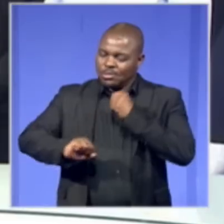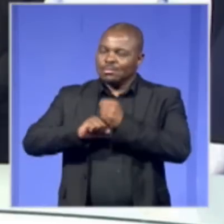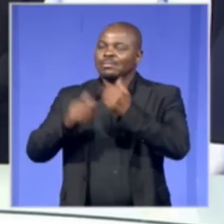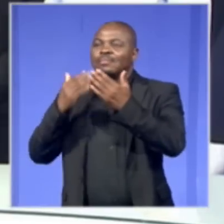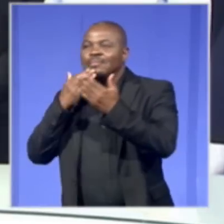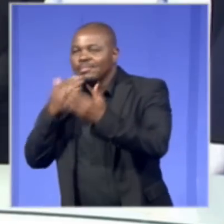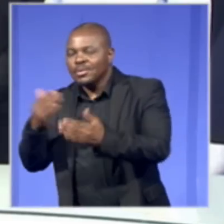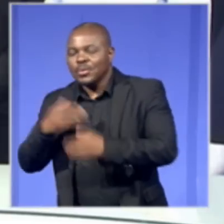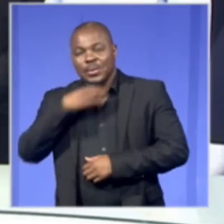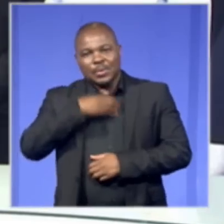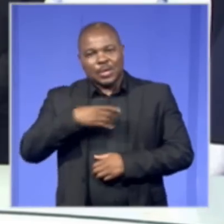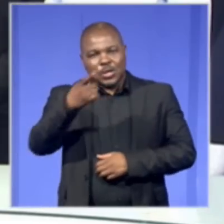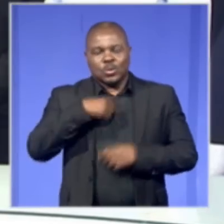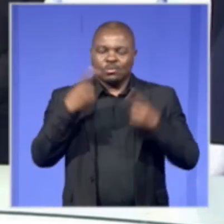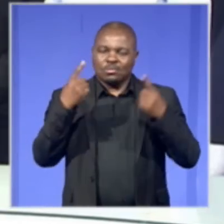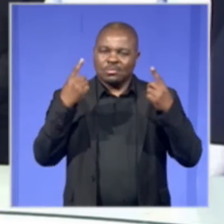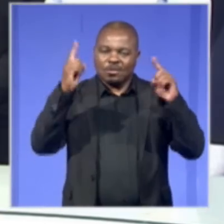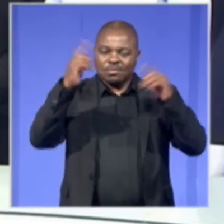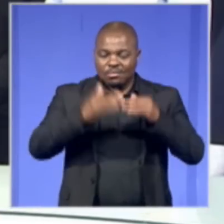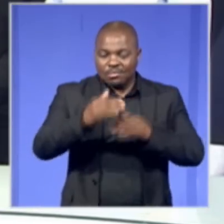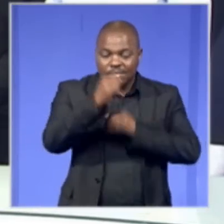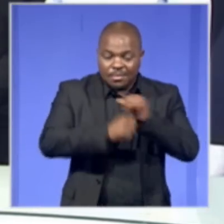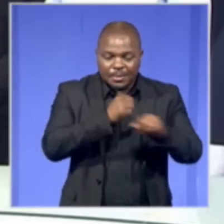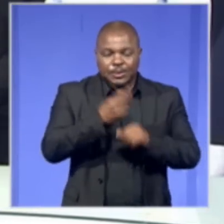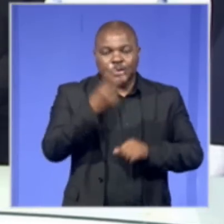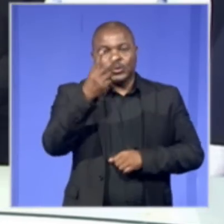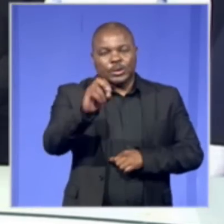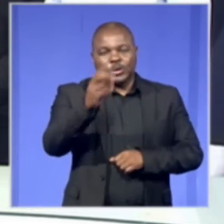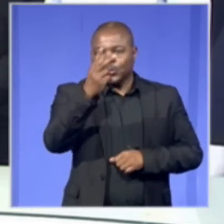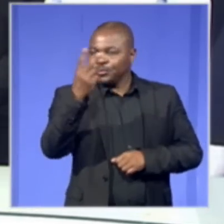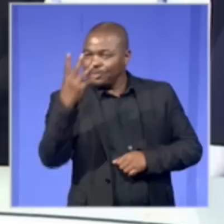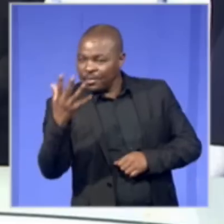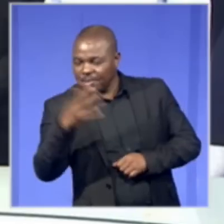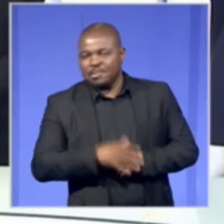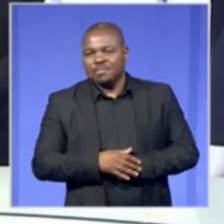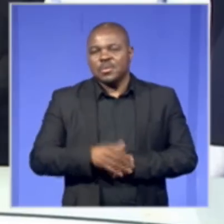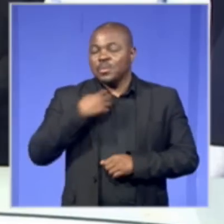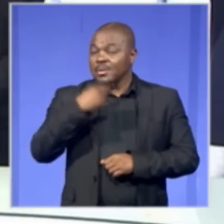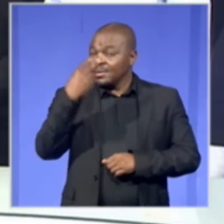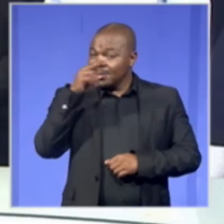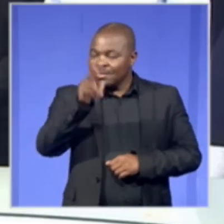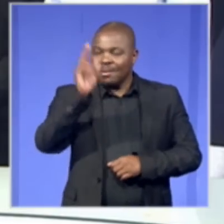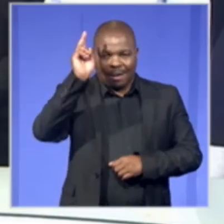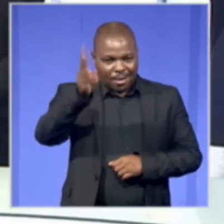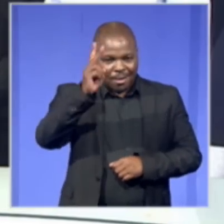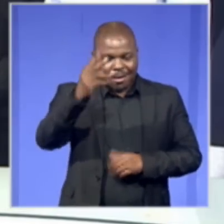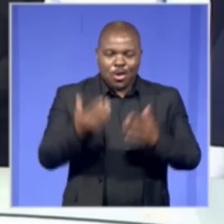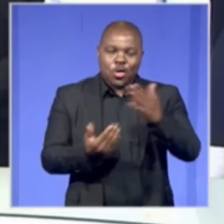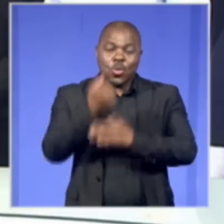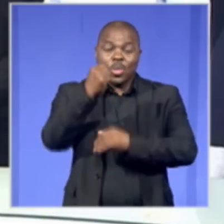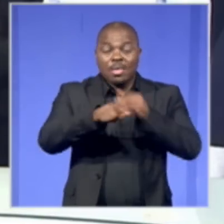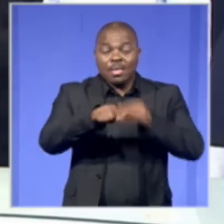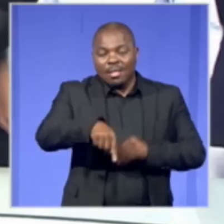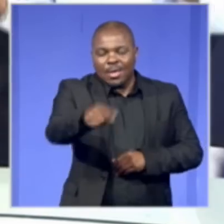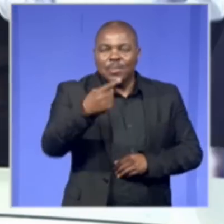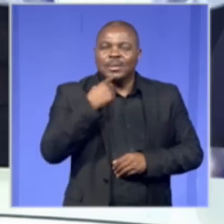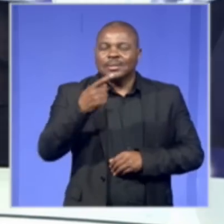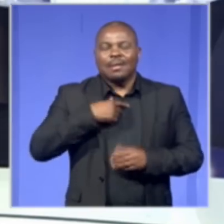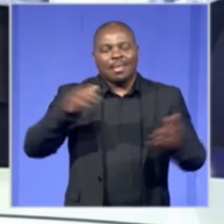lakaletsa katleho le mahlohonolo selemong sa 2025 ho fihlela re tena hape selemong se setjha re